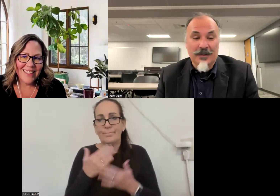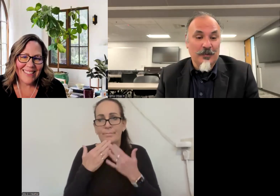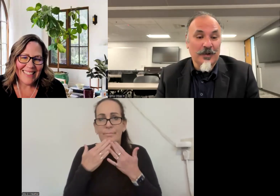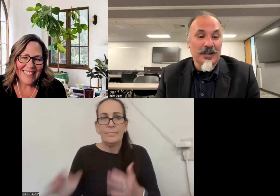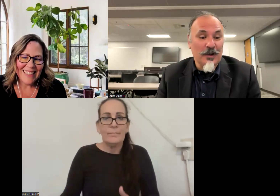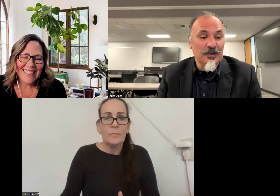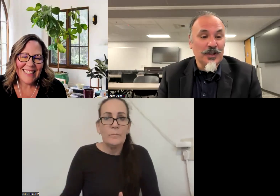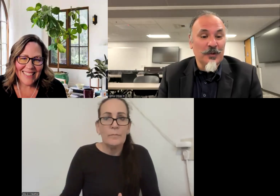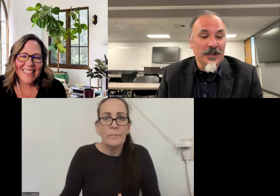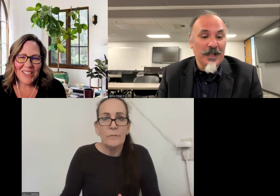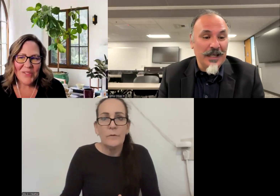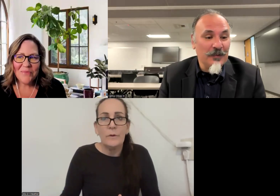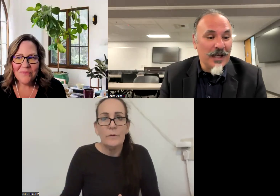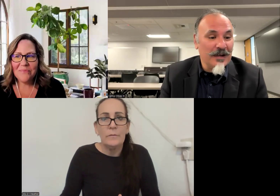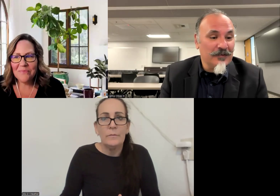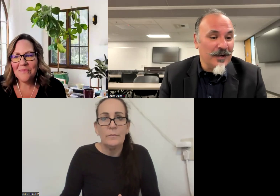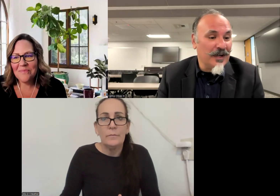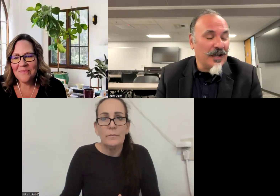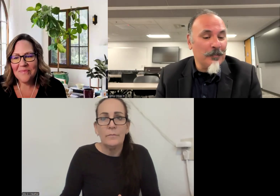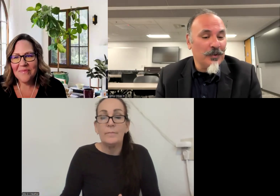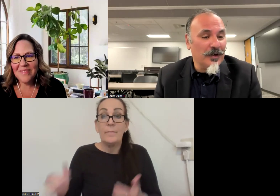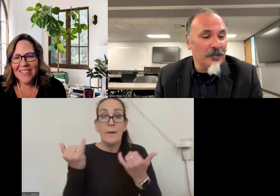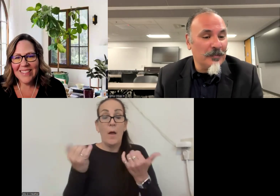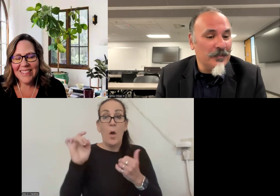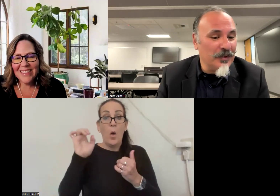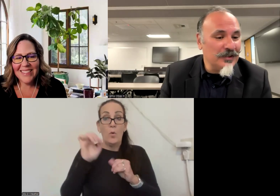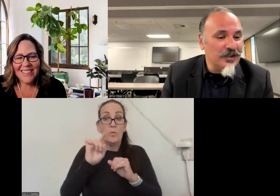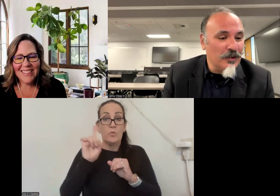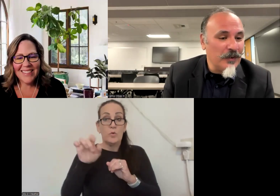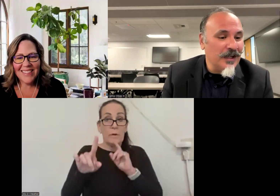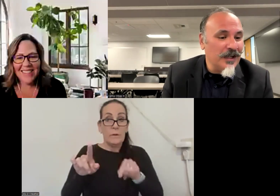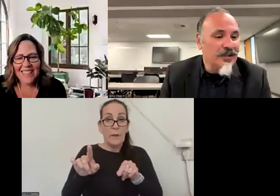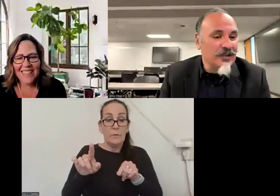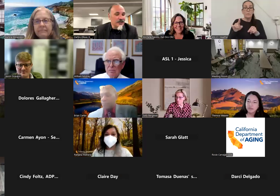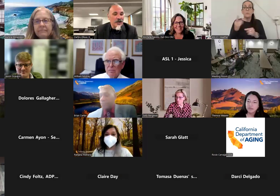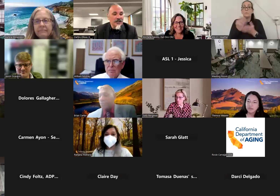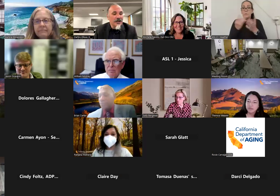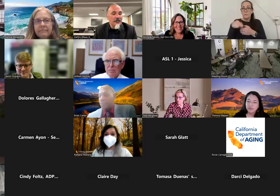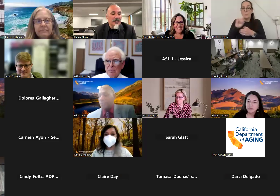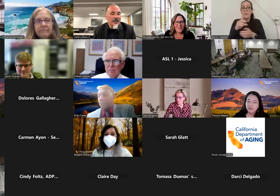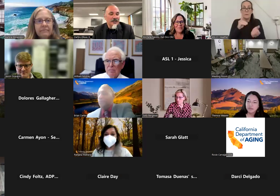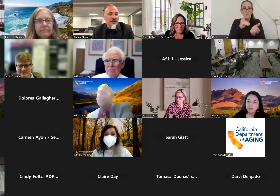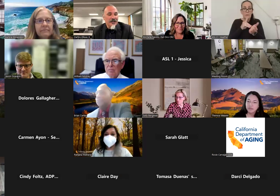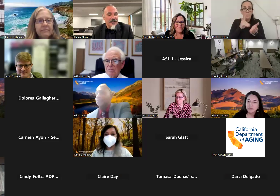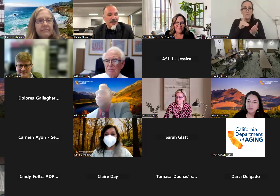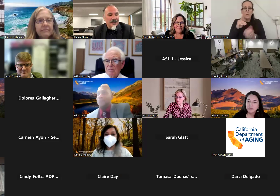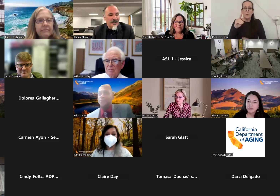Q&A. We're going to go to Q&A. We have a couple people in the queue already. Dr. Quasi,